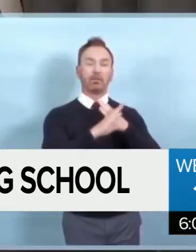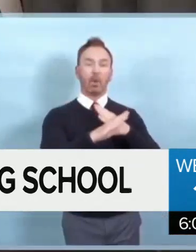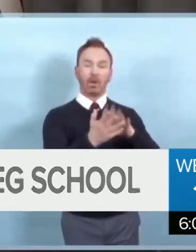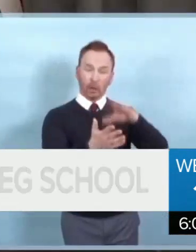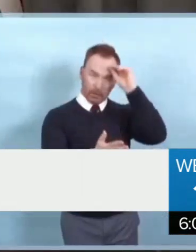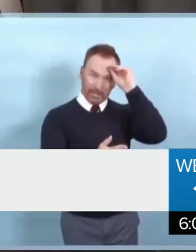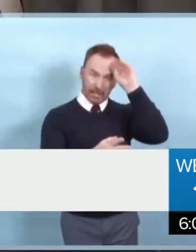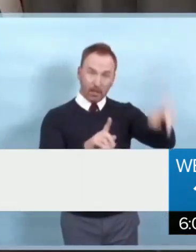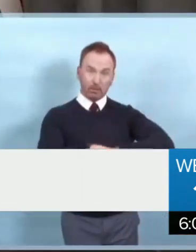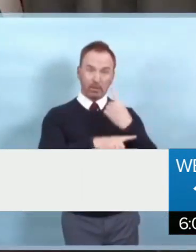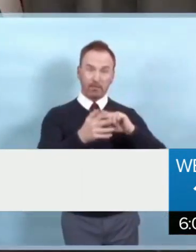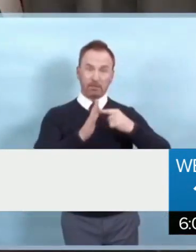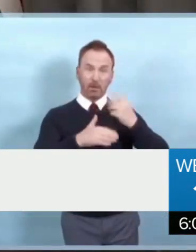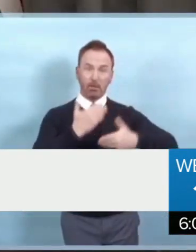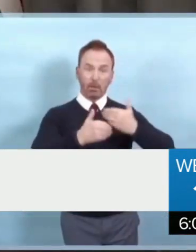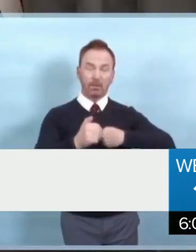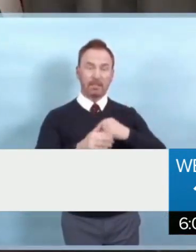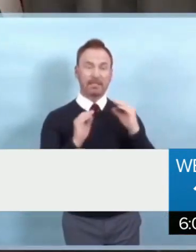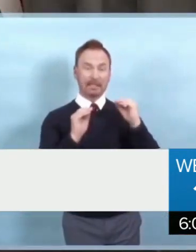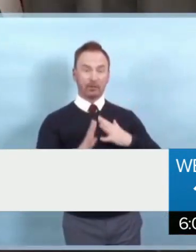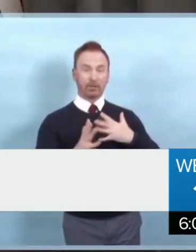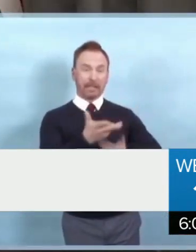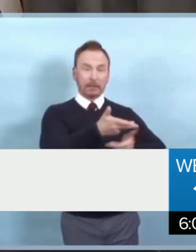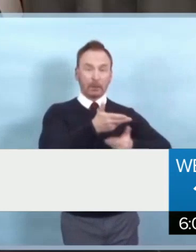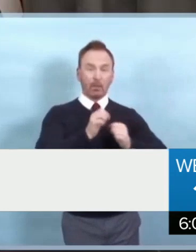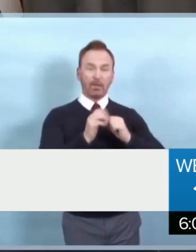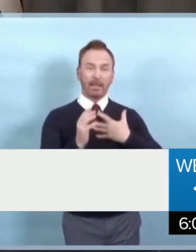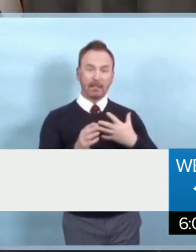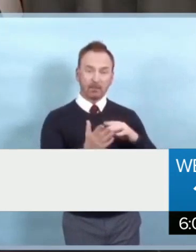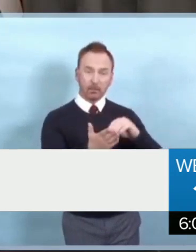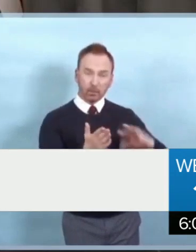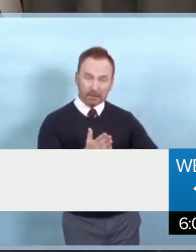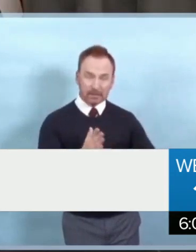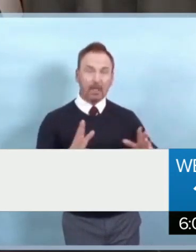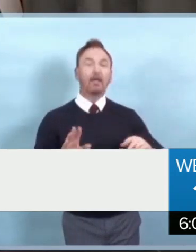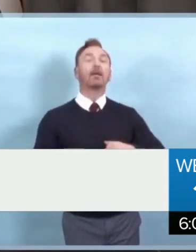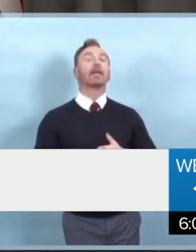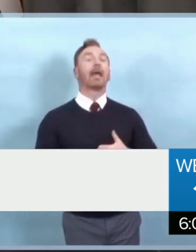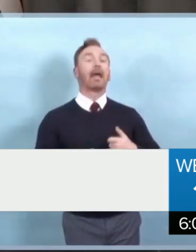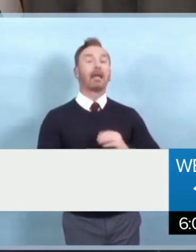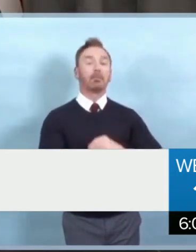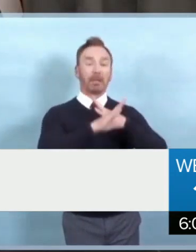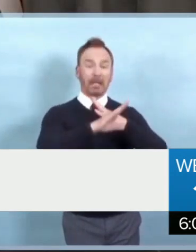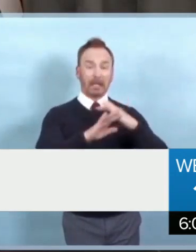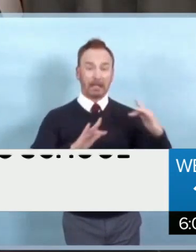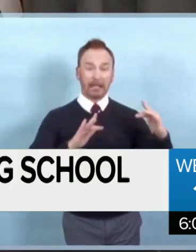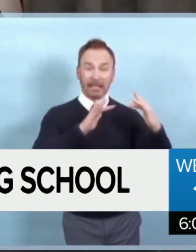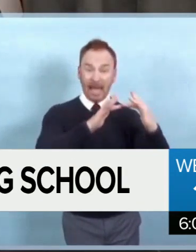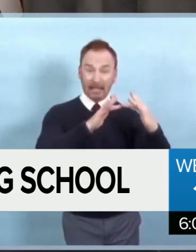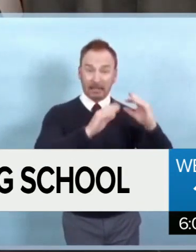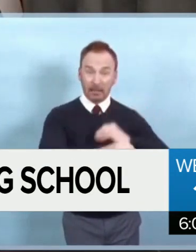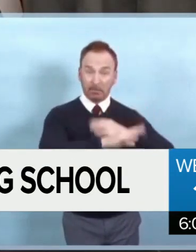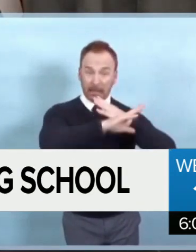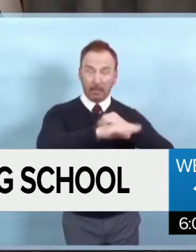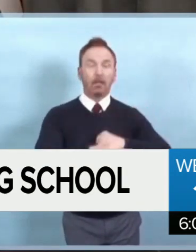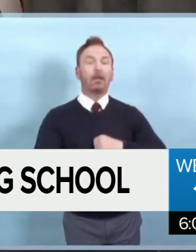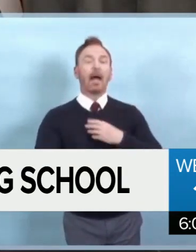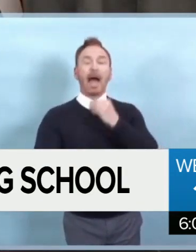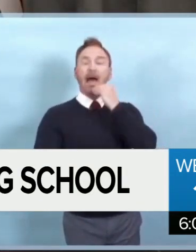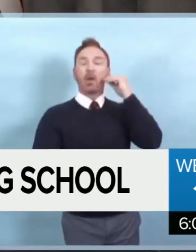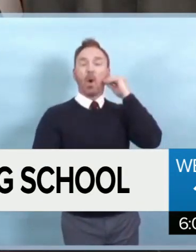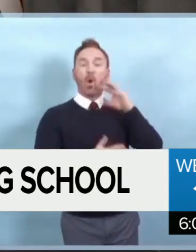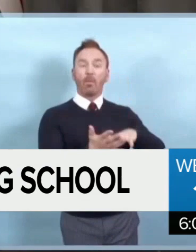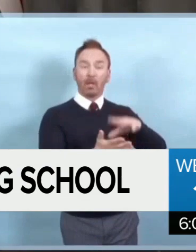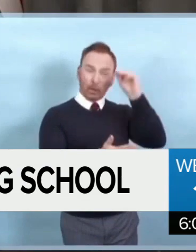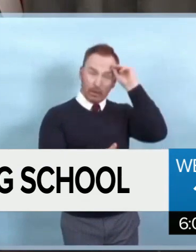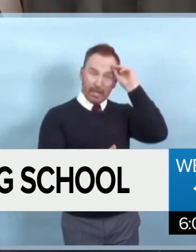today. Teachers will be connecting with the students, ensuring that there is an at-home learning environment that's very different than what we had in